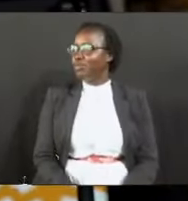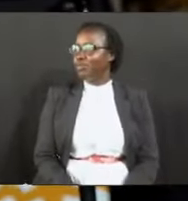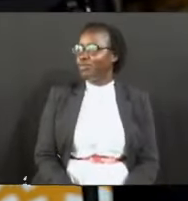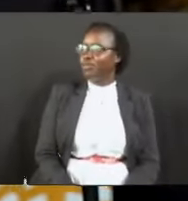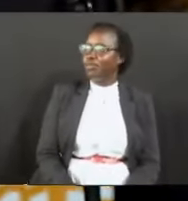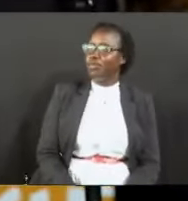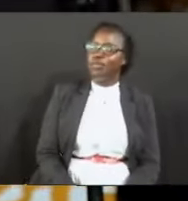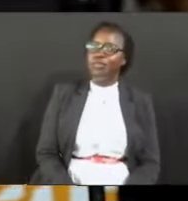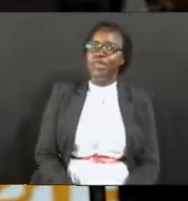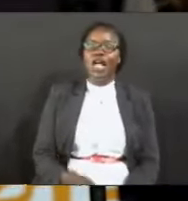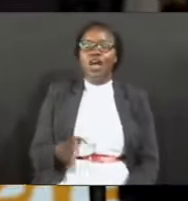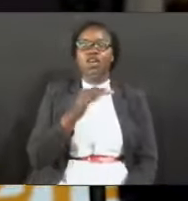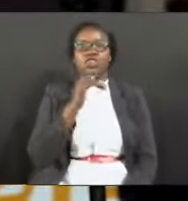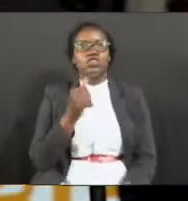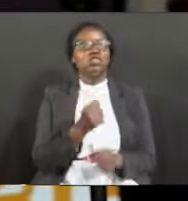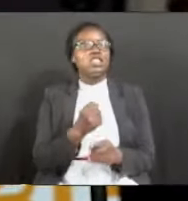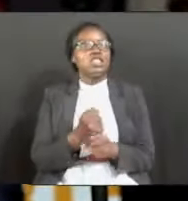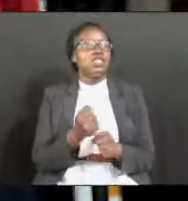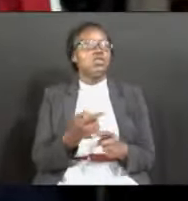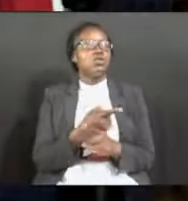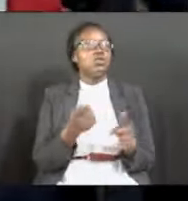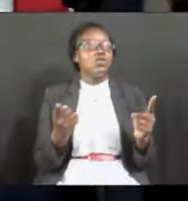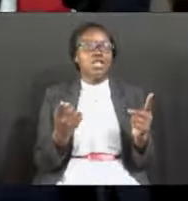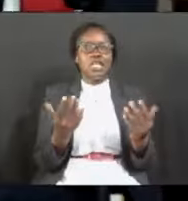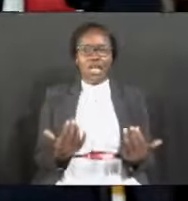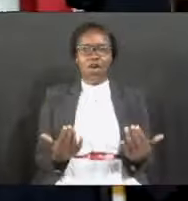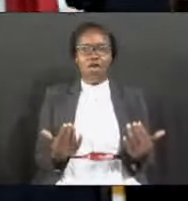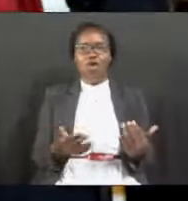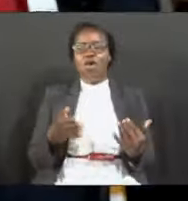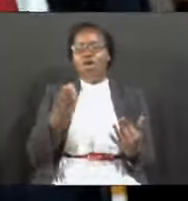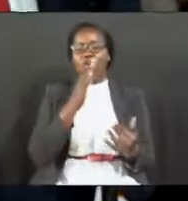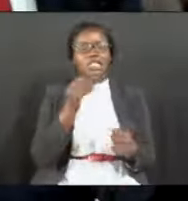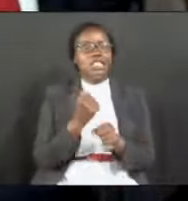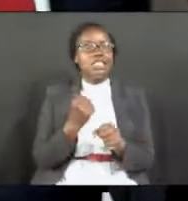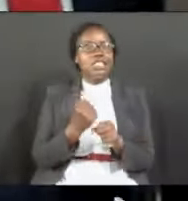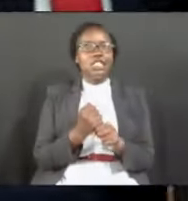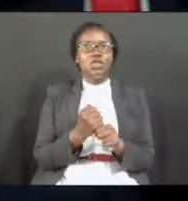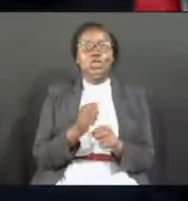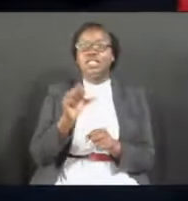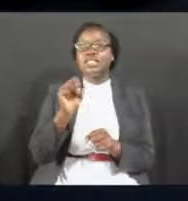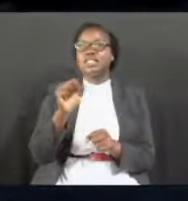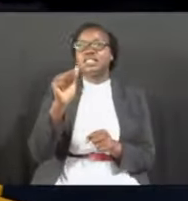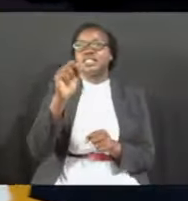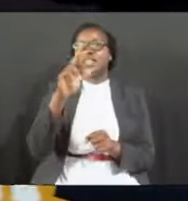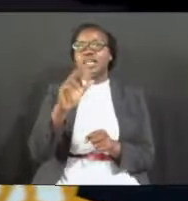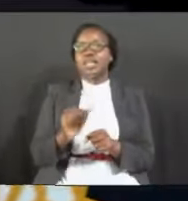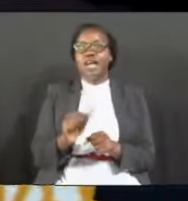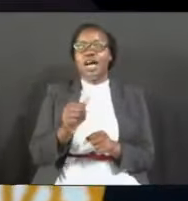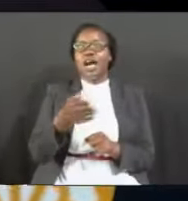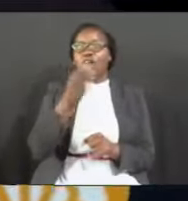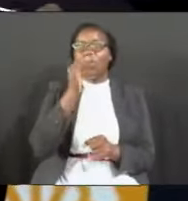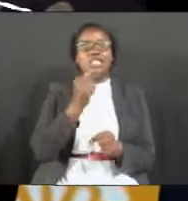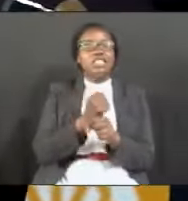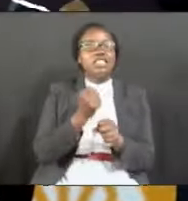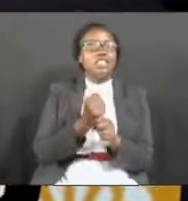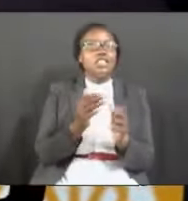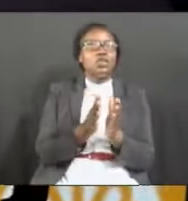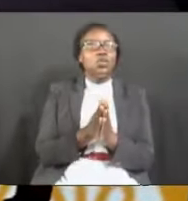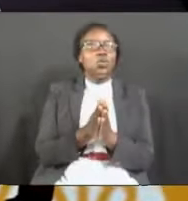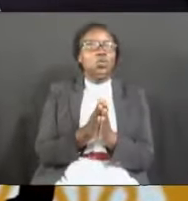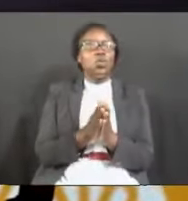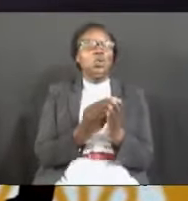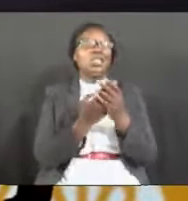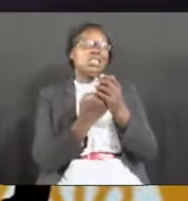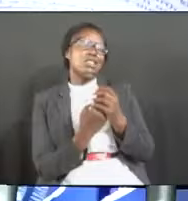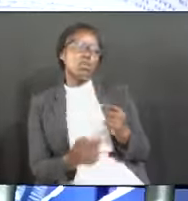God is not dealing with Hagar and Ishmael. God is not dealing with Sarah. God is dealing with the